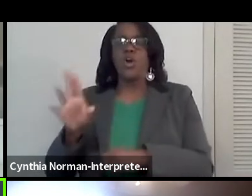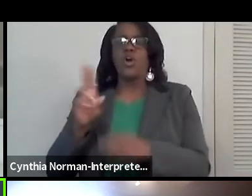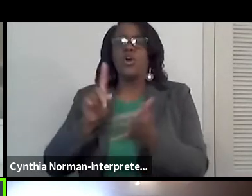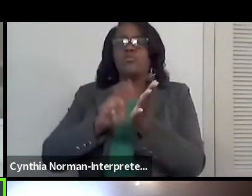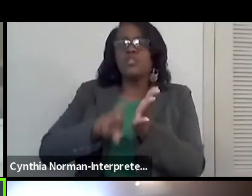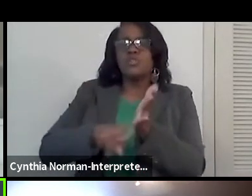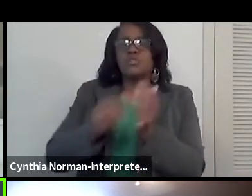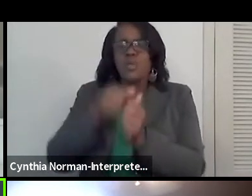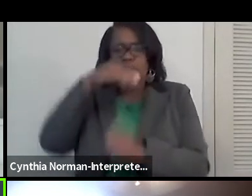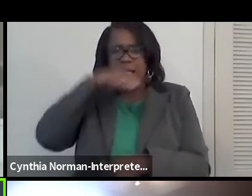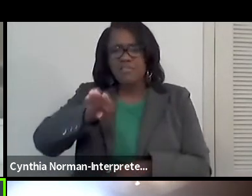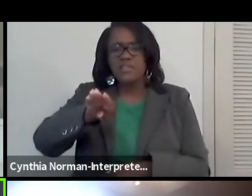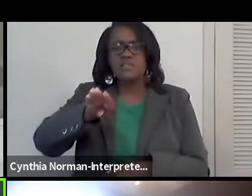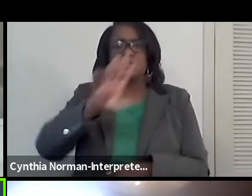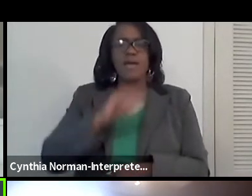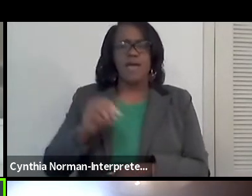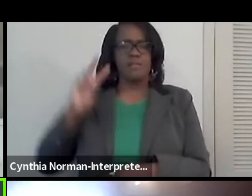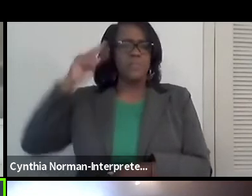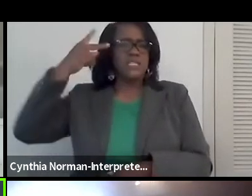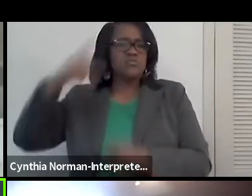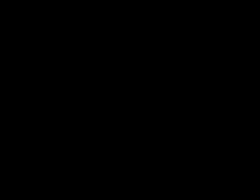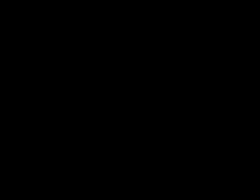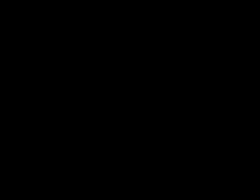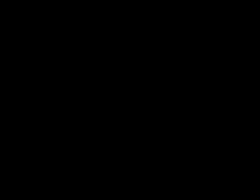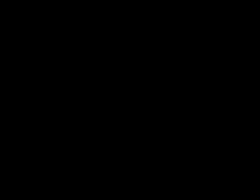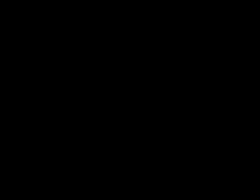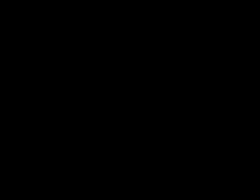some misconceptions about elephants.